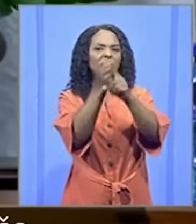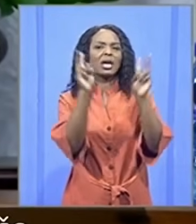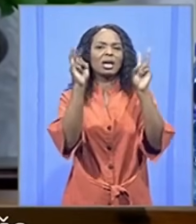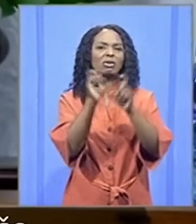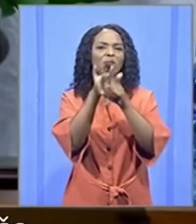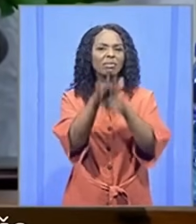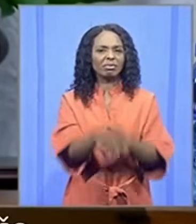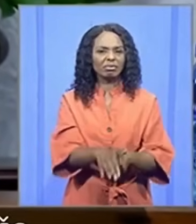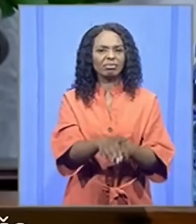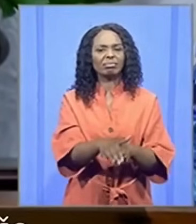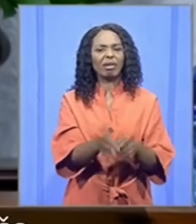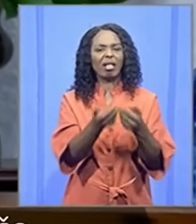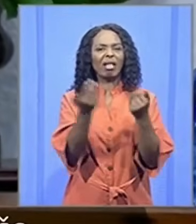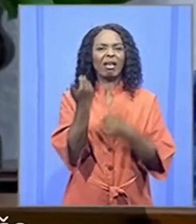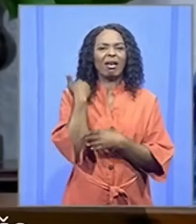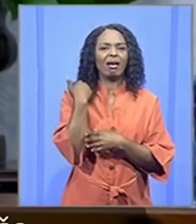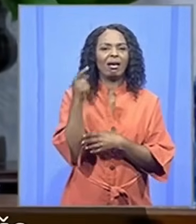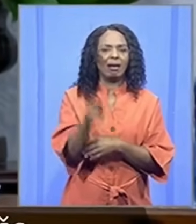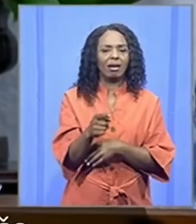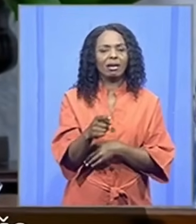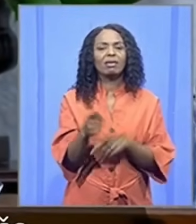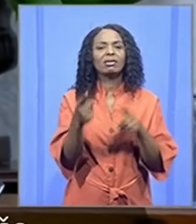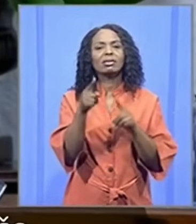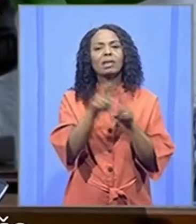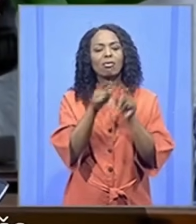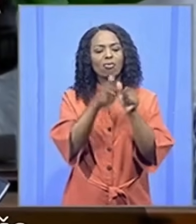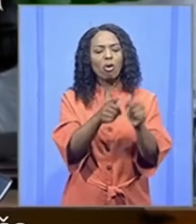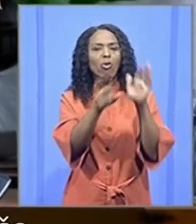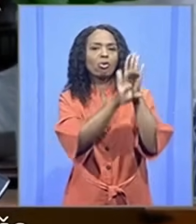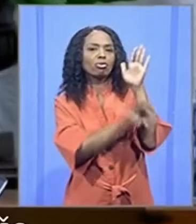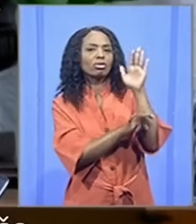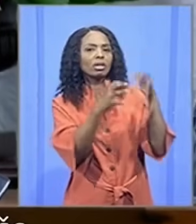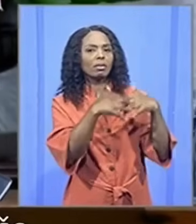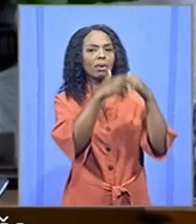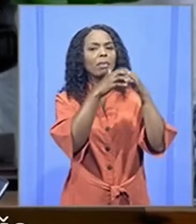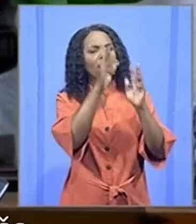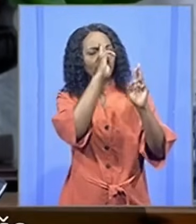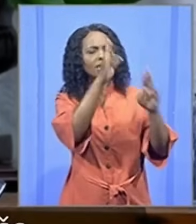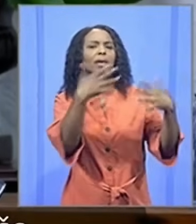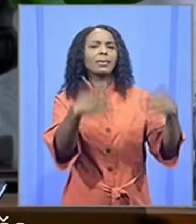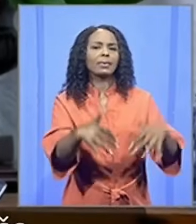sexual orientation in your constitution. And this deserves the highest respect.